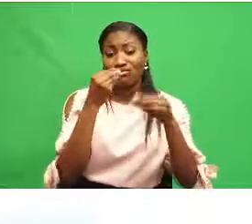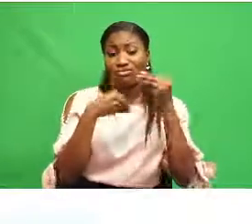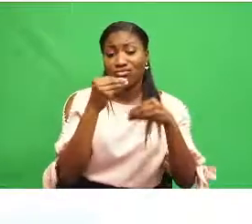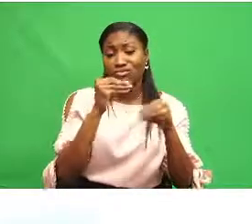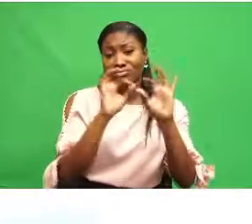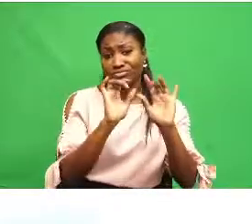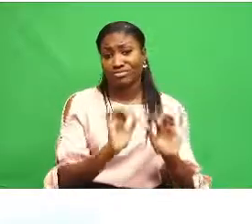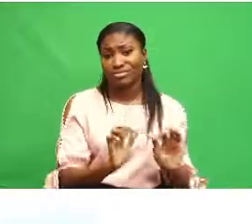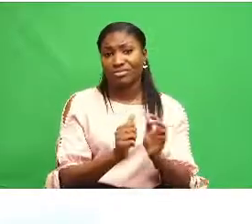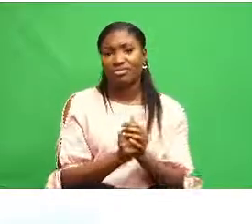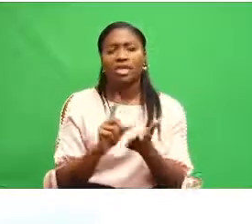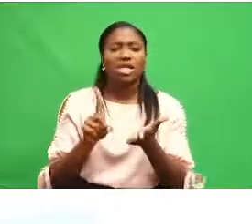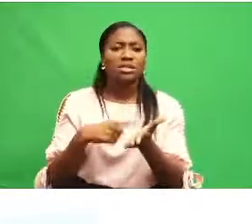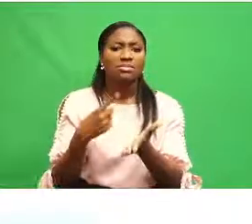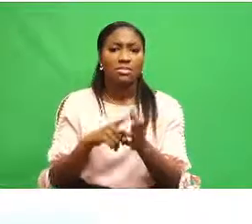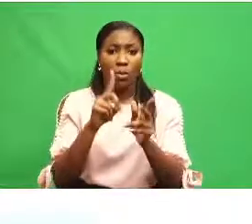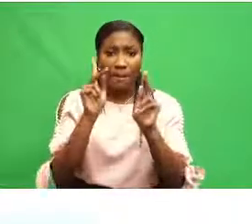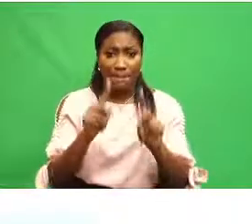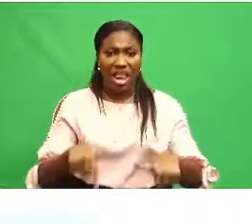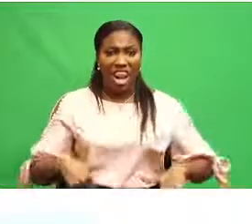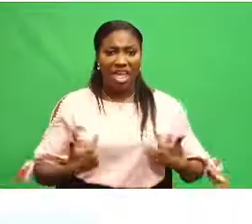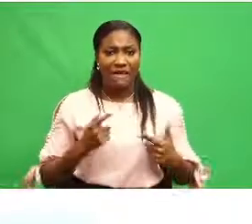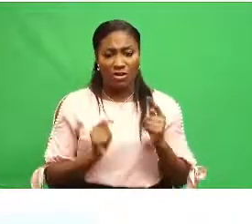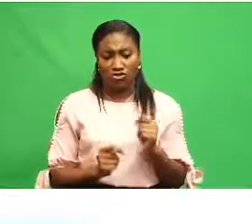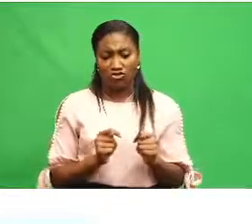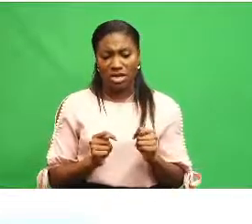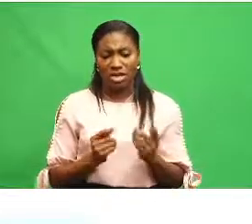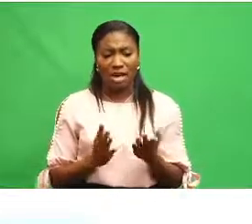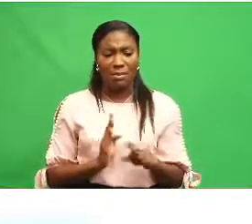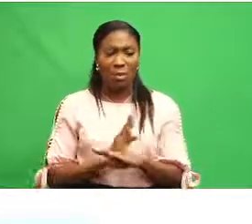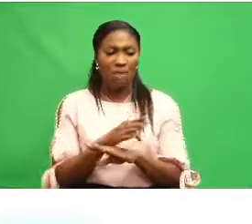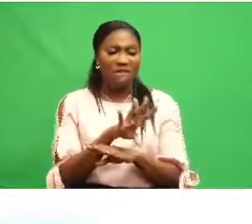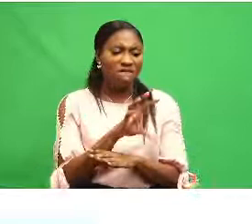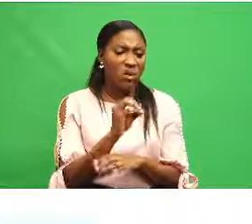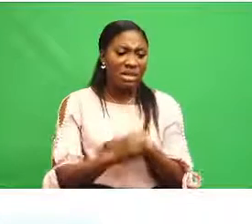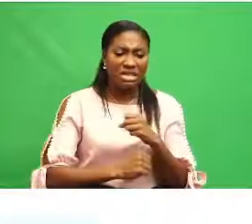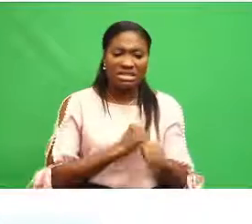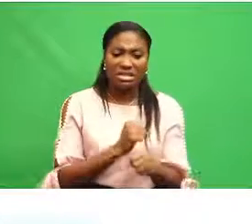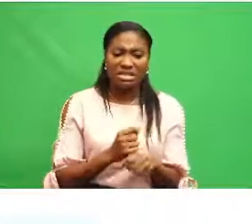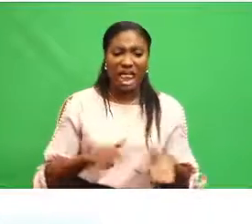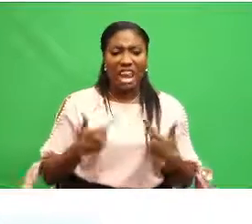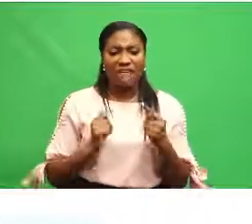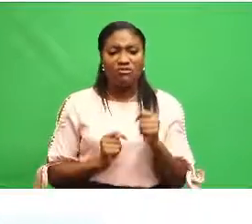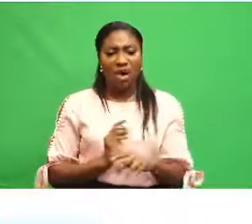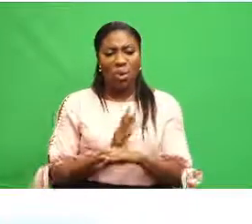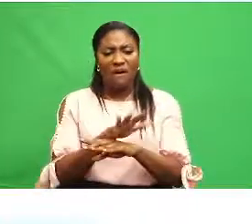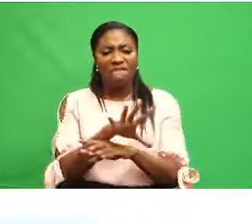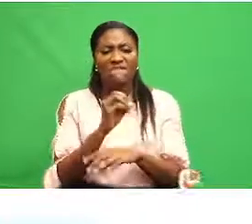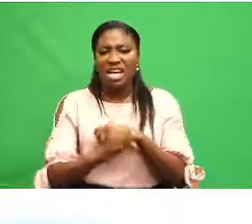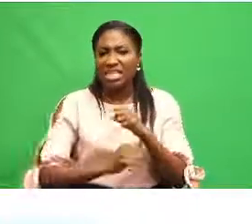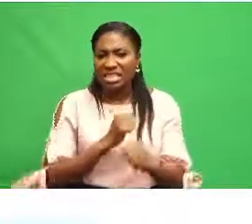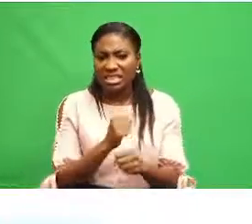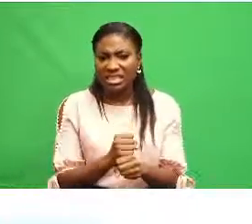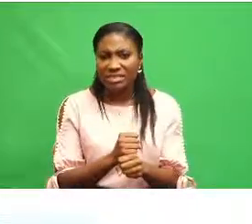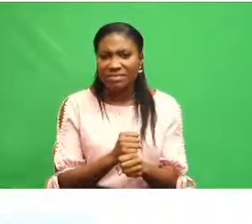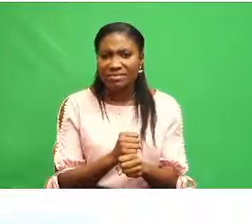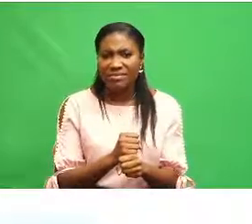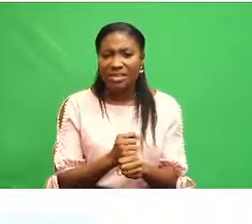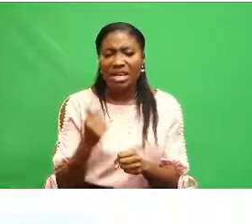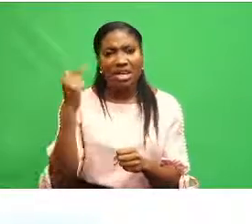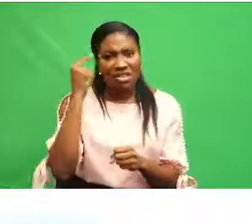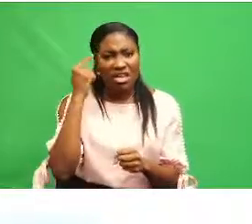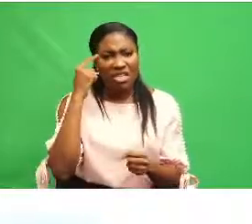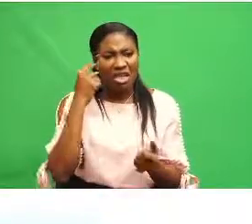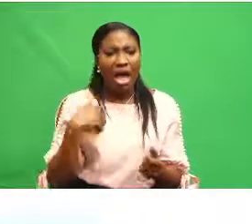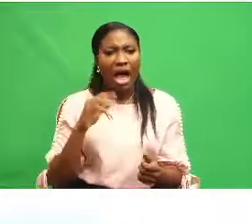be living in Trinidad and Tobago for 40 odd years, 50 odd years, thinking that they were eligible, only